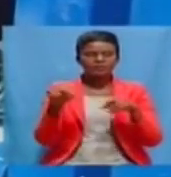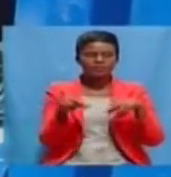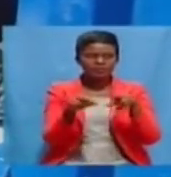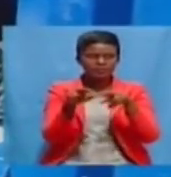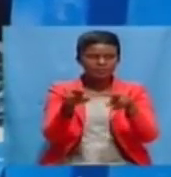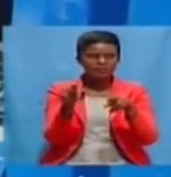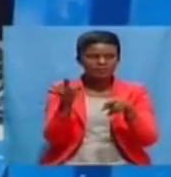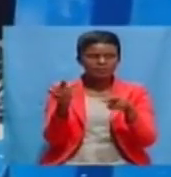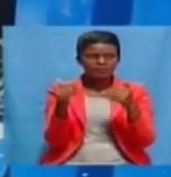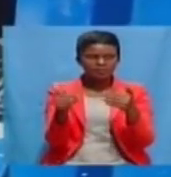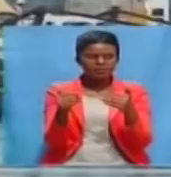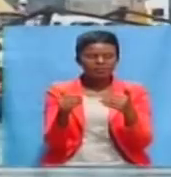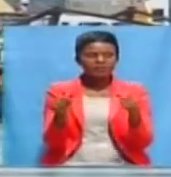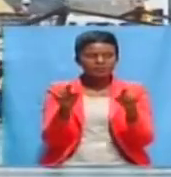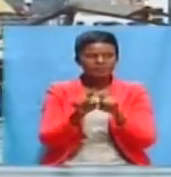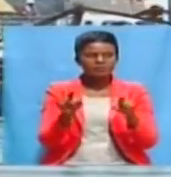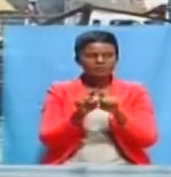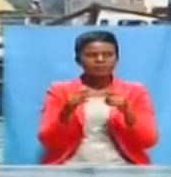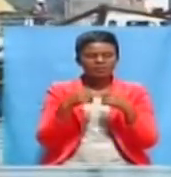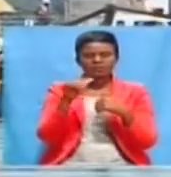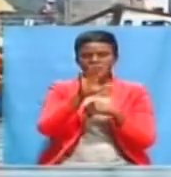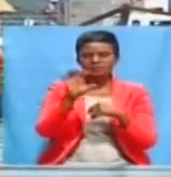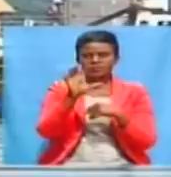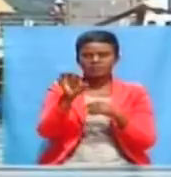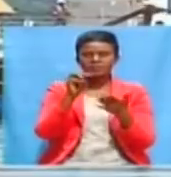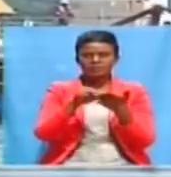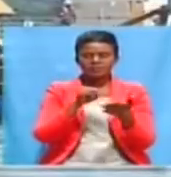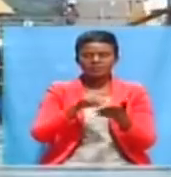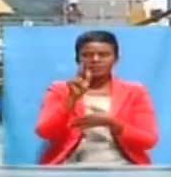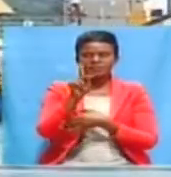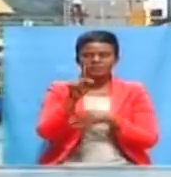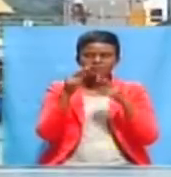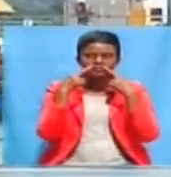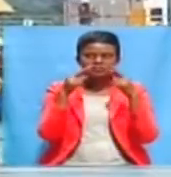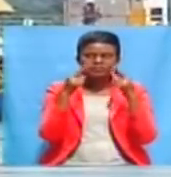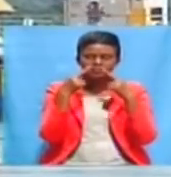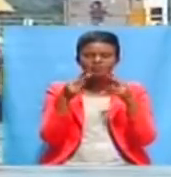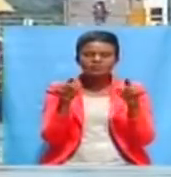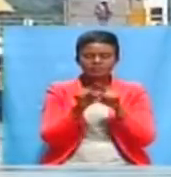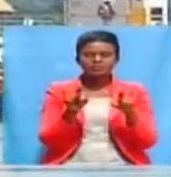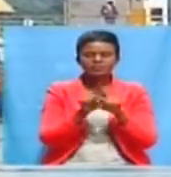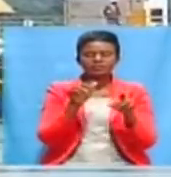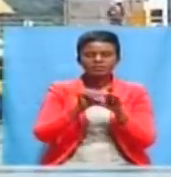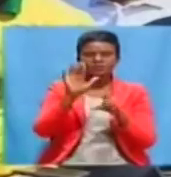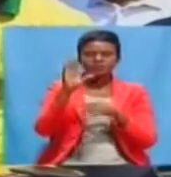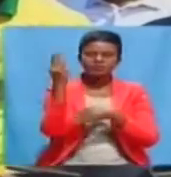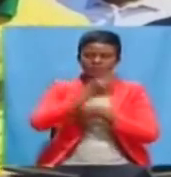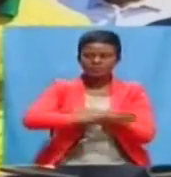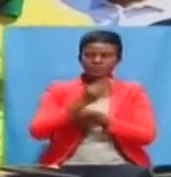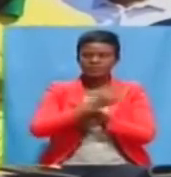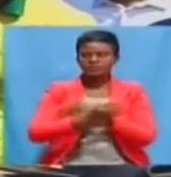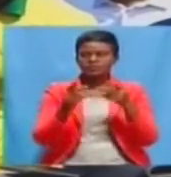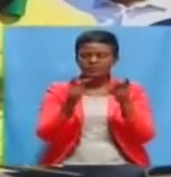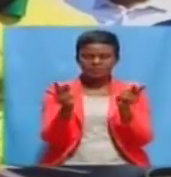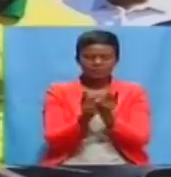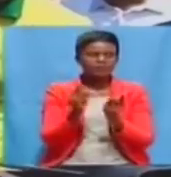a daily revenue loss of about 35 million kwacha as a result of having only one operational ferry at the border post. We heard